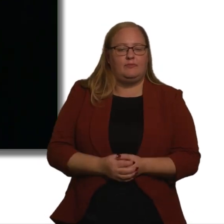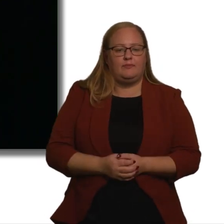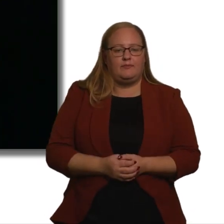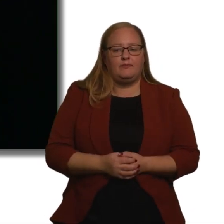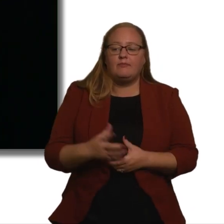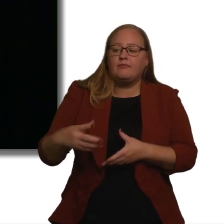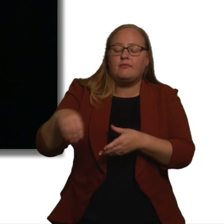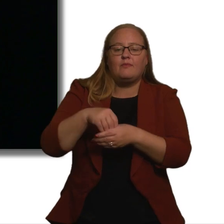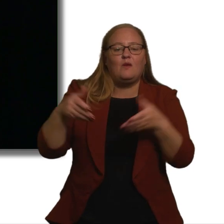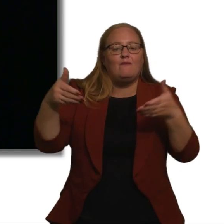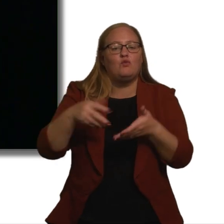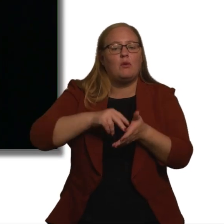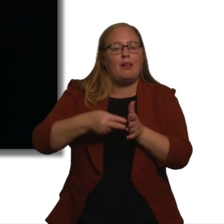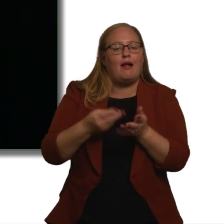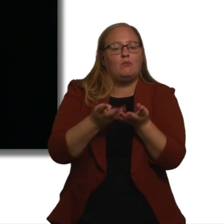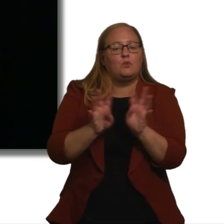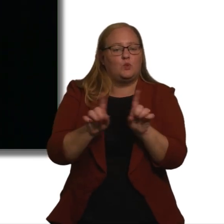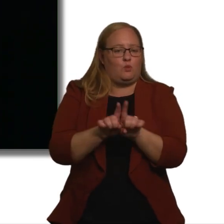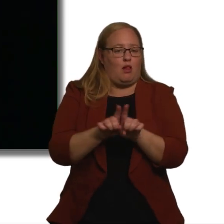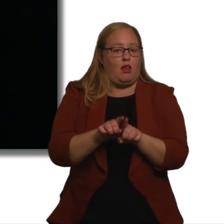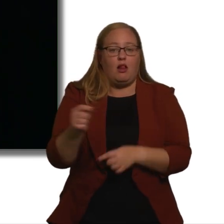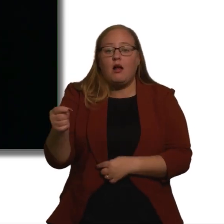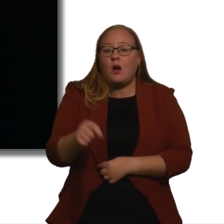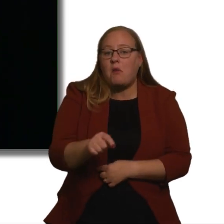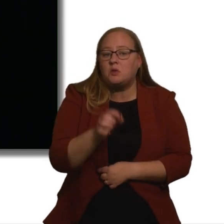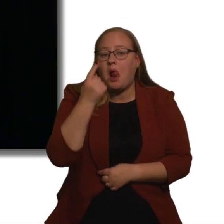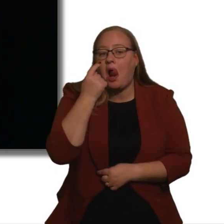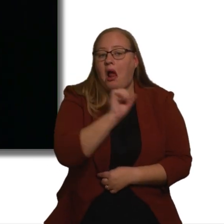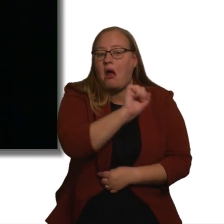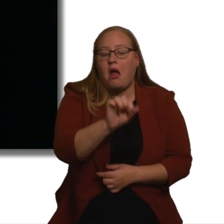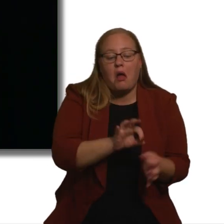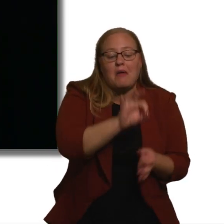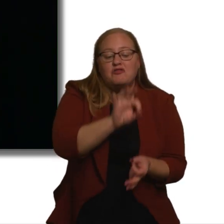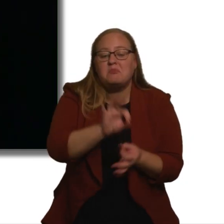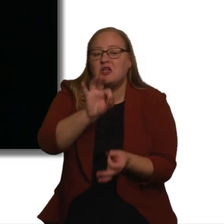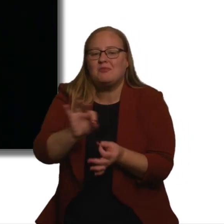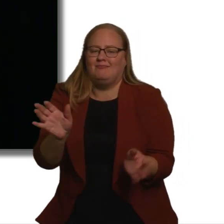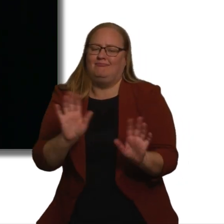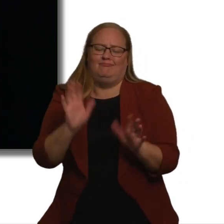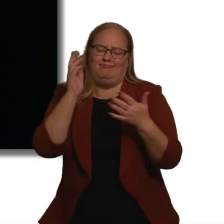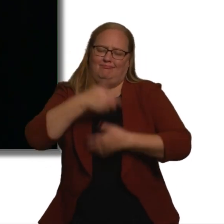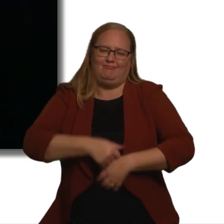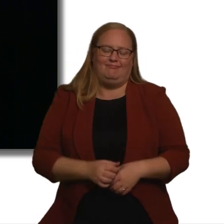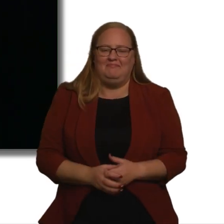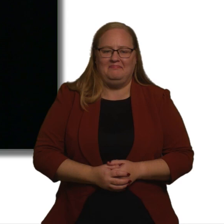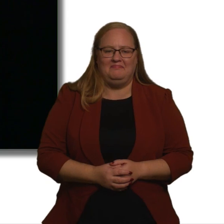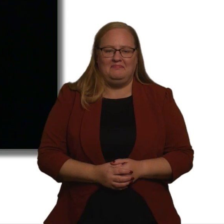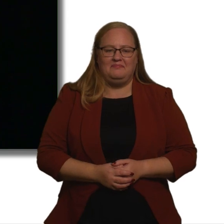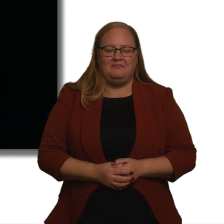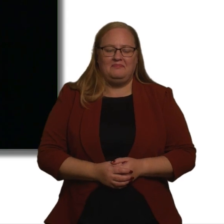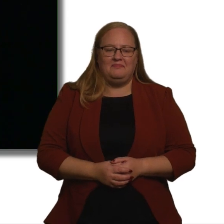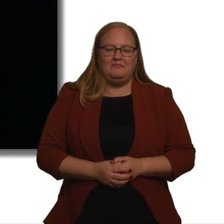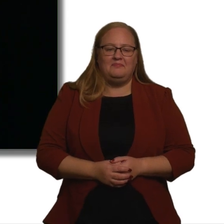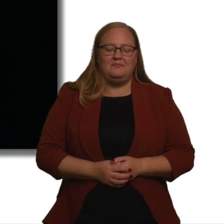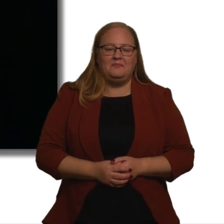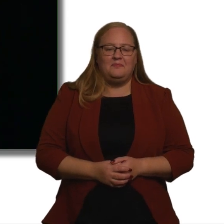our funeral plan board, but he hasn't come here to measure anybody up, so don't worry about that. But I'm also delighted